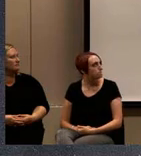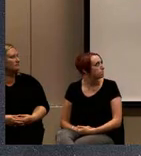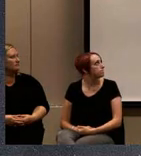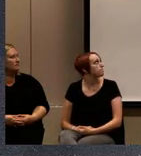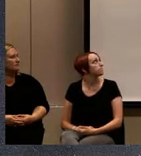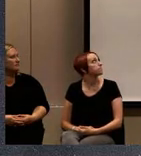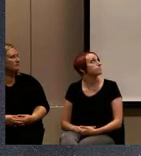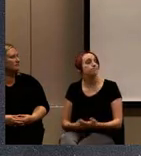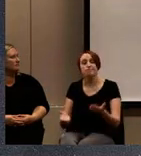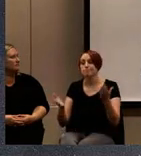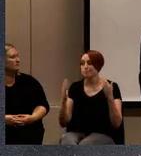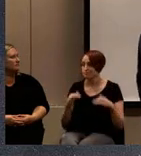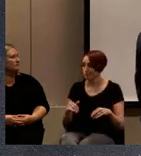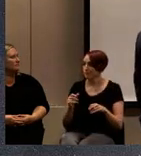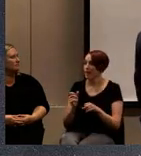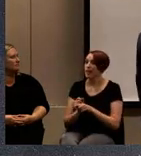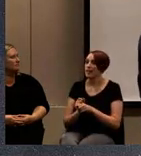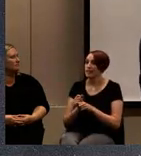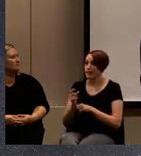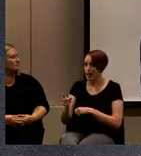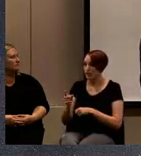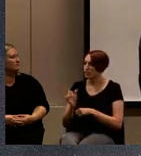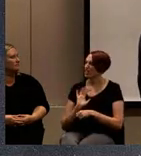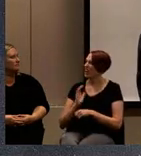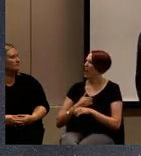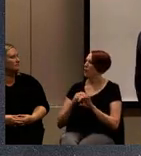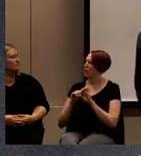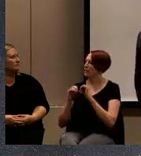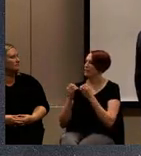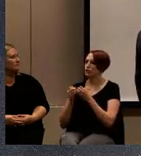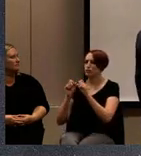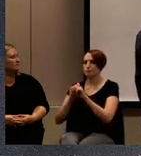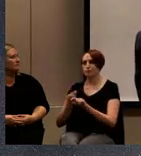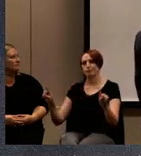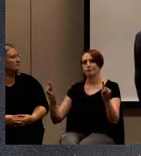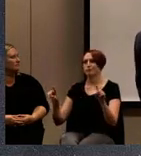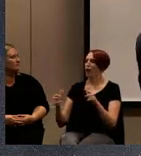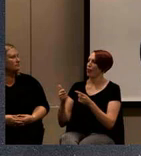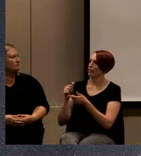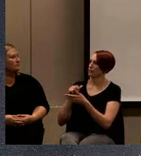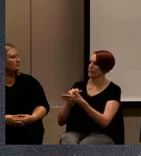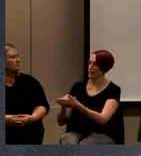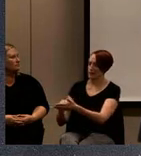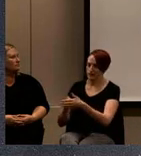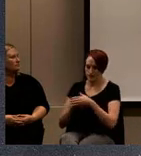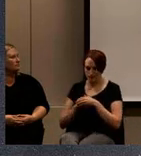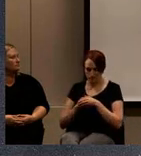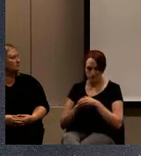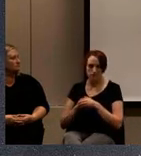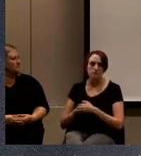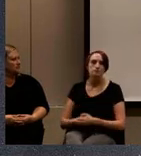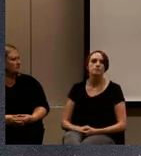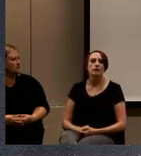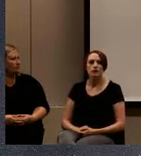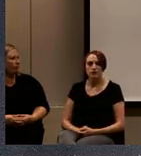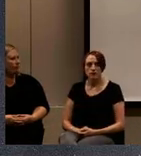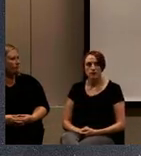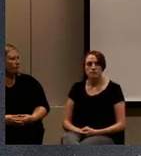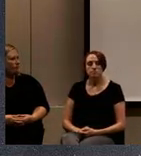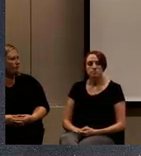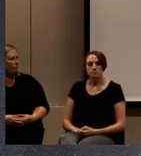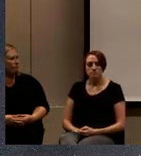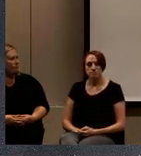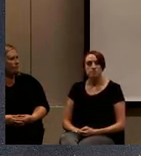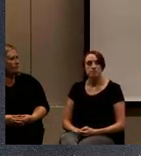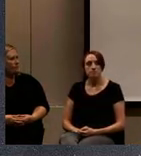The next year, AAA put out another study talking about looking at these conversations. These are extremely